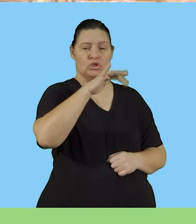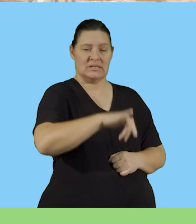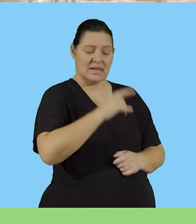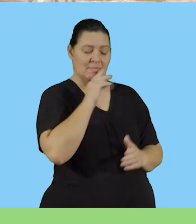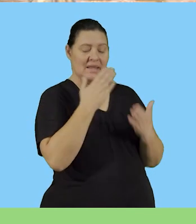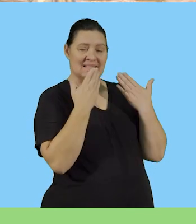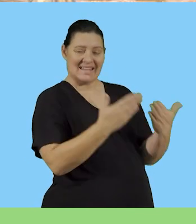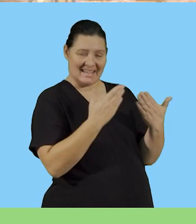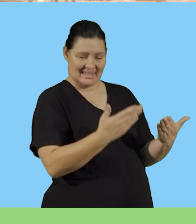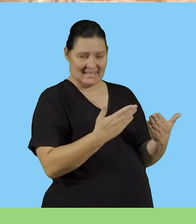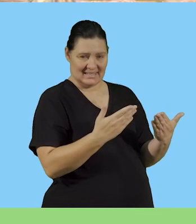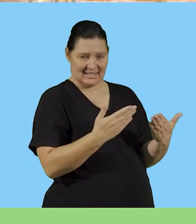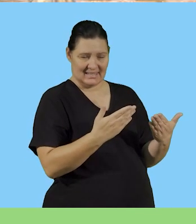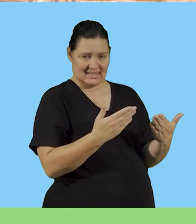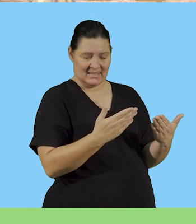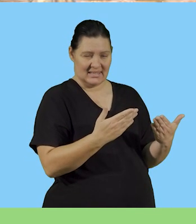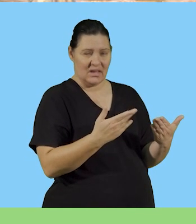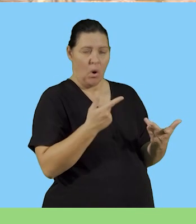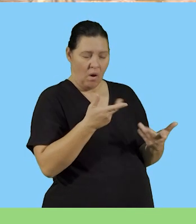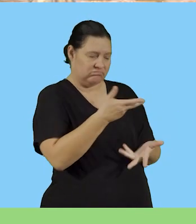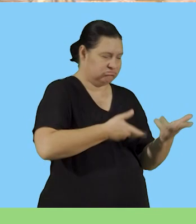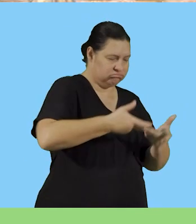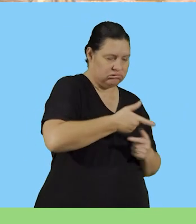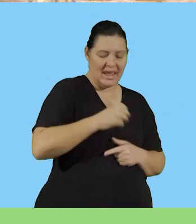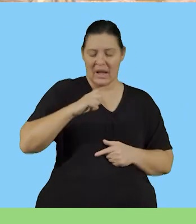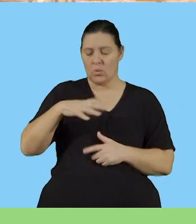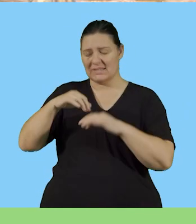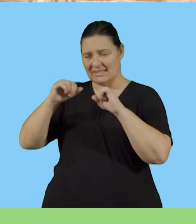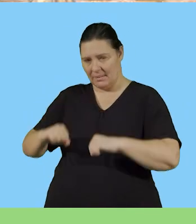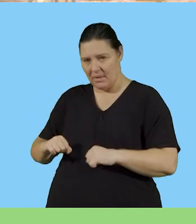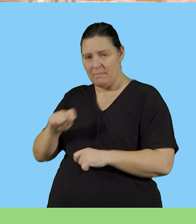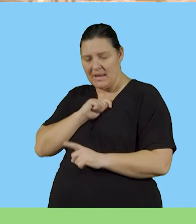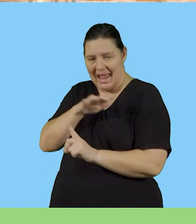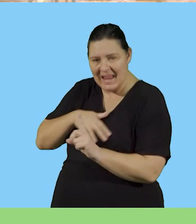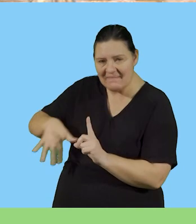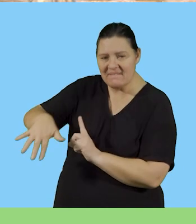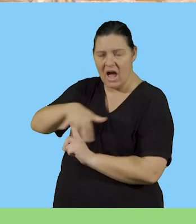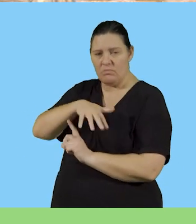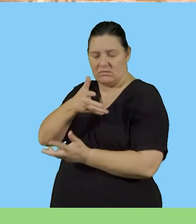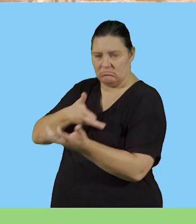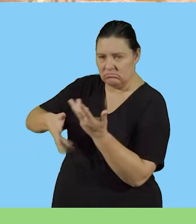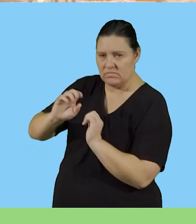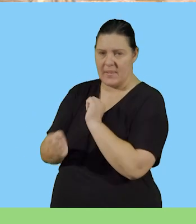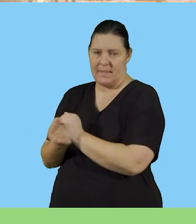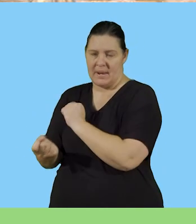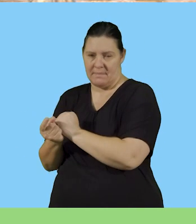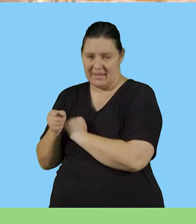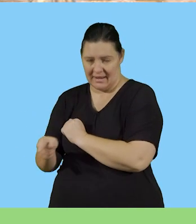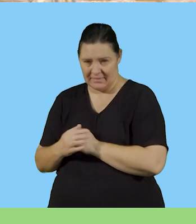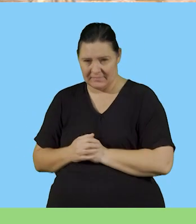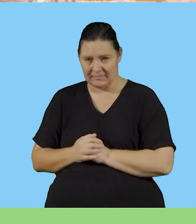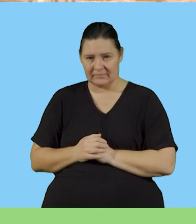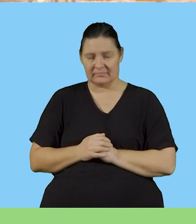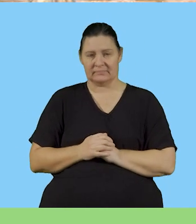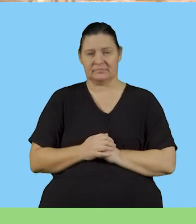about the study of interactions, while the ecosystem speaks of the environment where the interactions take